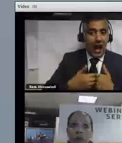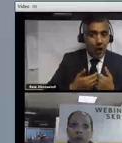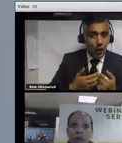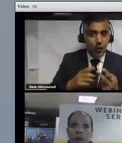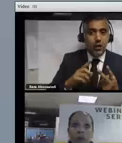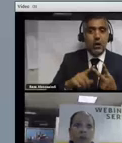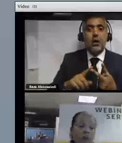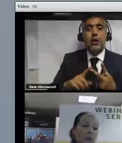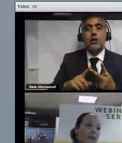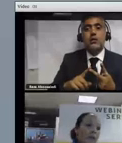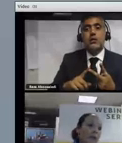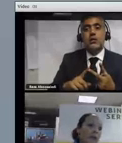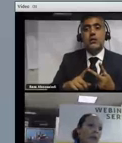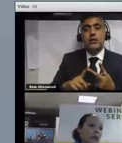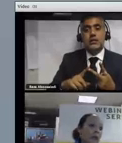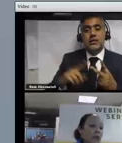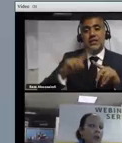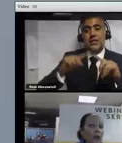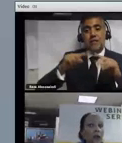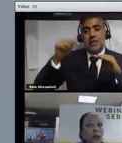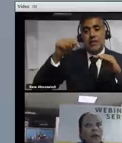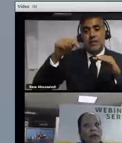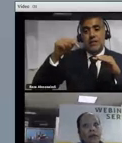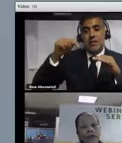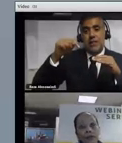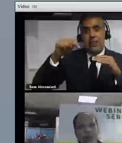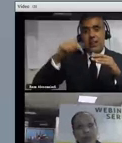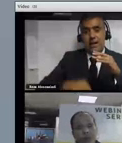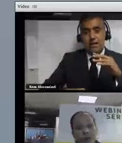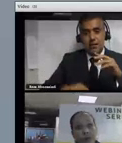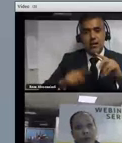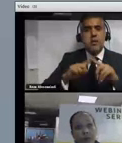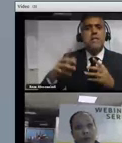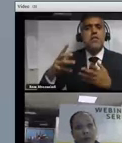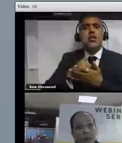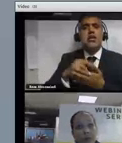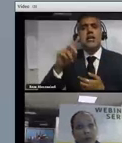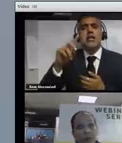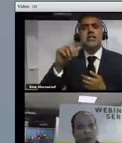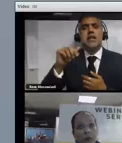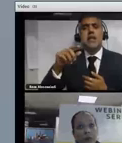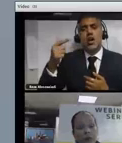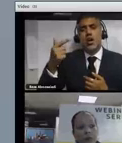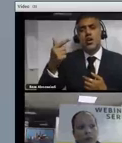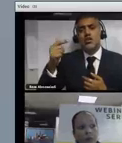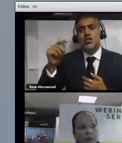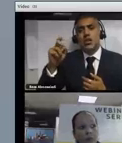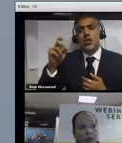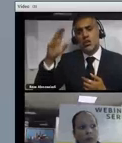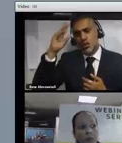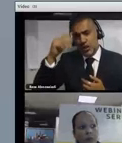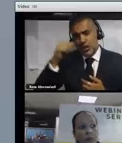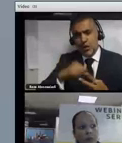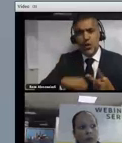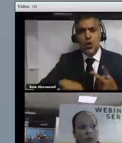degree, for example. But if you collect data on gender or LGBT, or if we collect